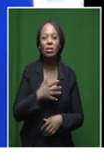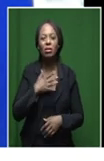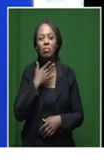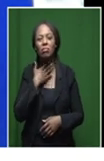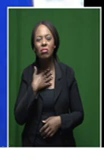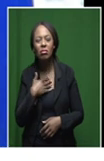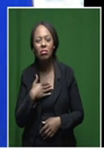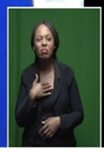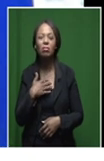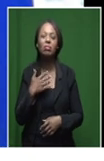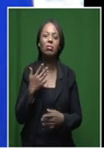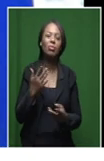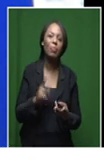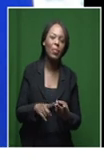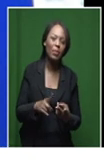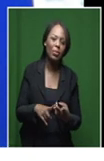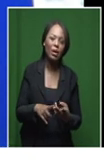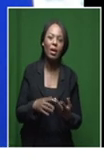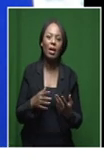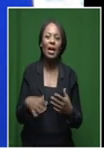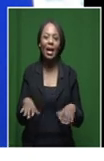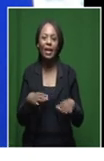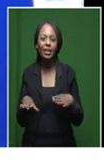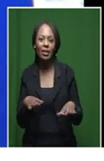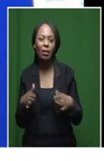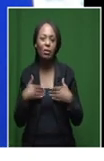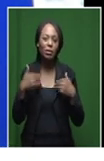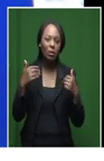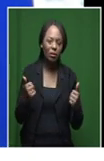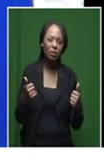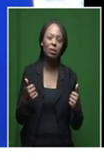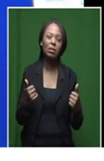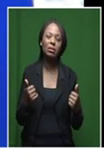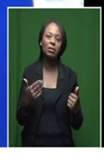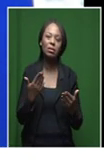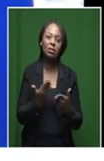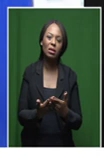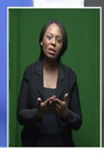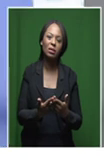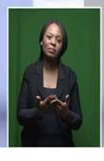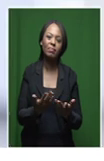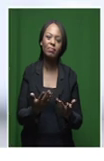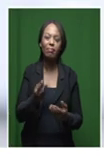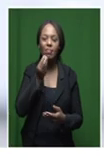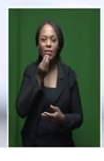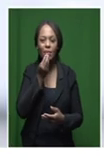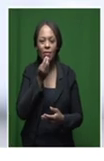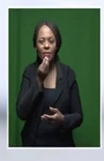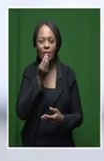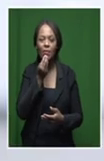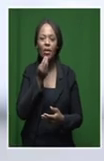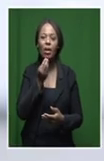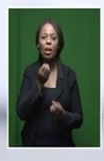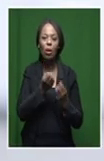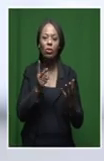thin. So I think just to keep active and as healthy as can possibly be, eat a good diet with lots of vitamins